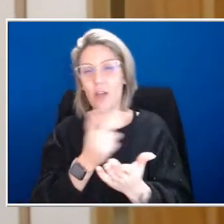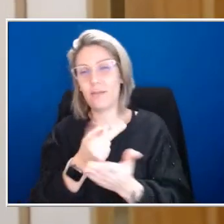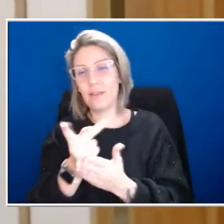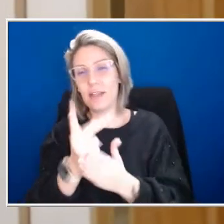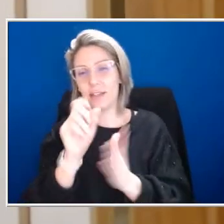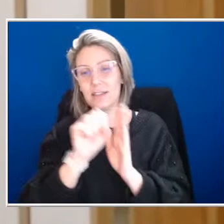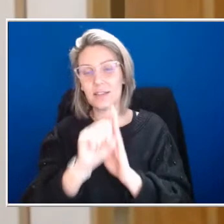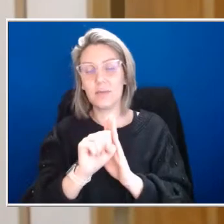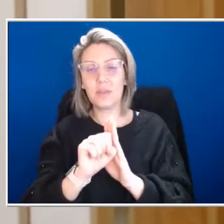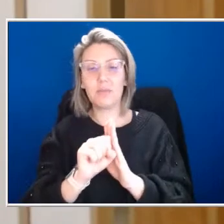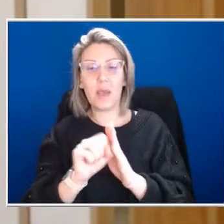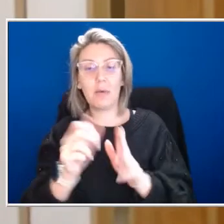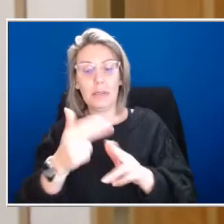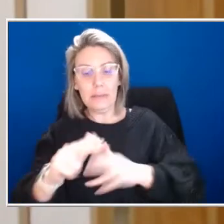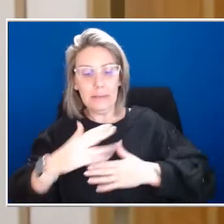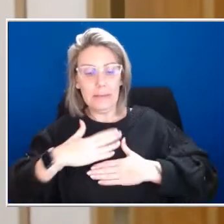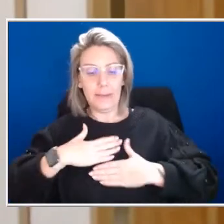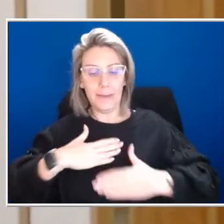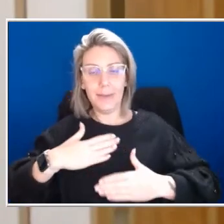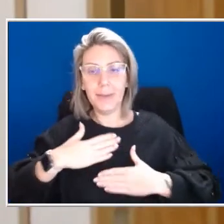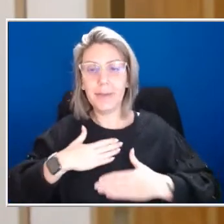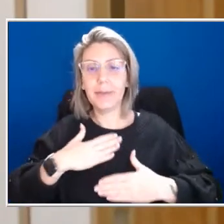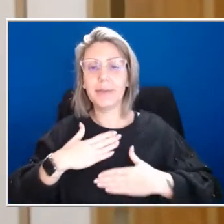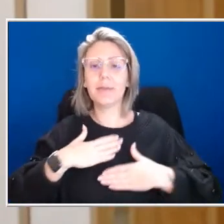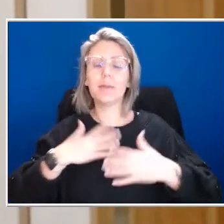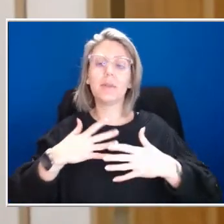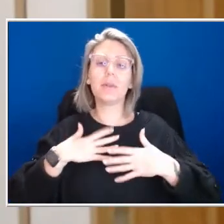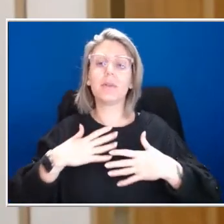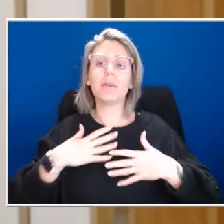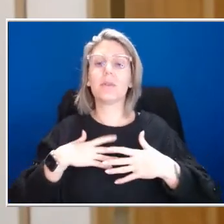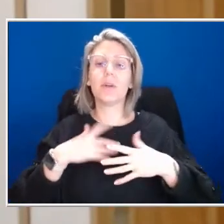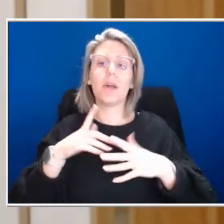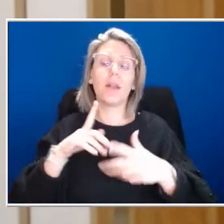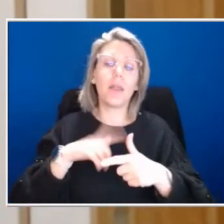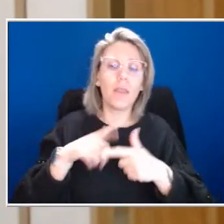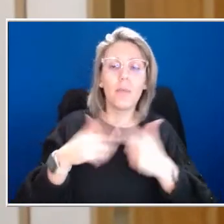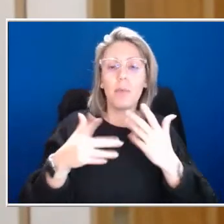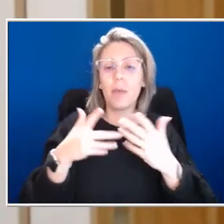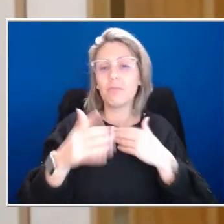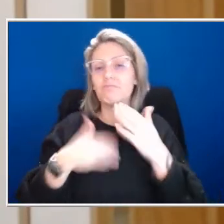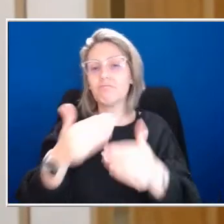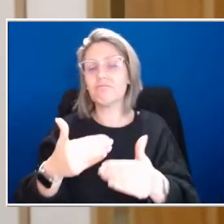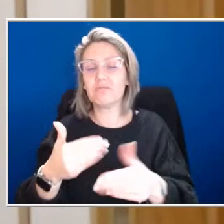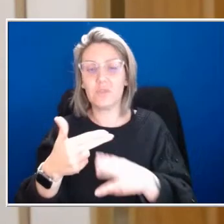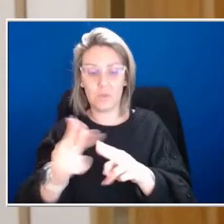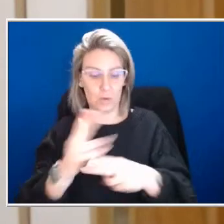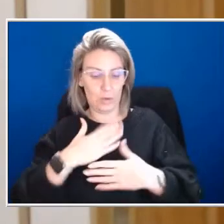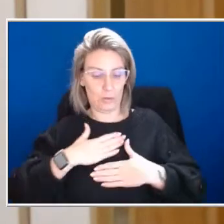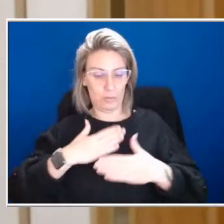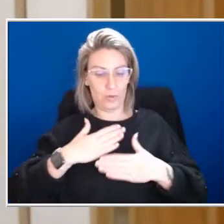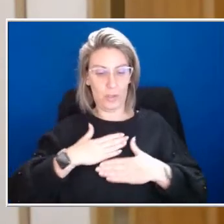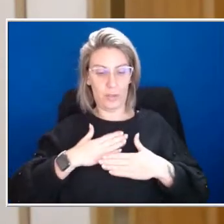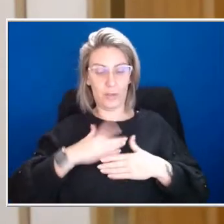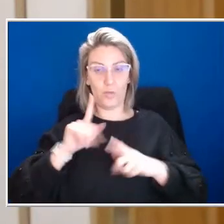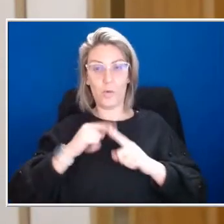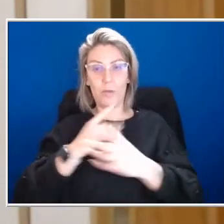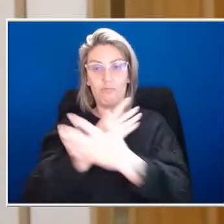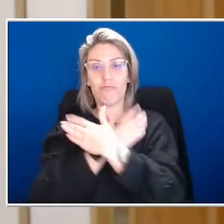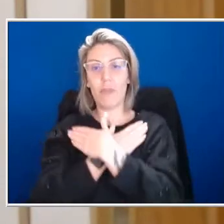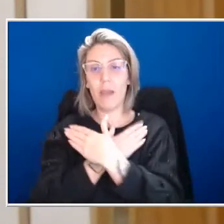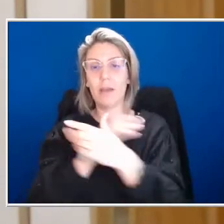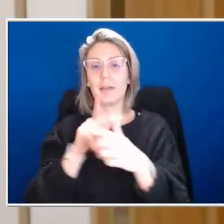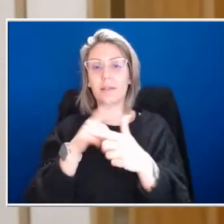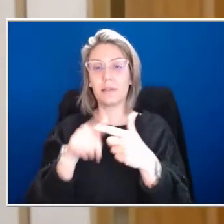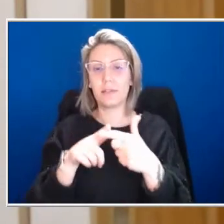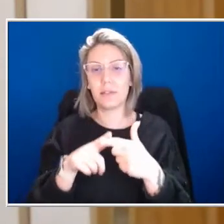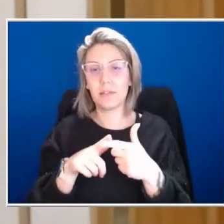be shortness of breath first on exertion. Then it will progress to shortness of breath at rest. They will start